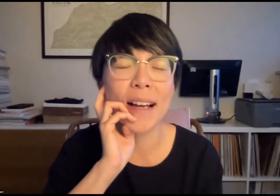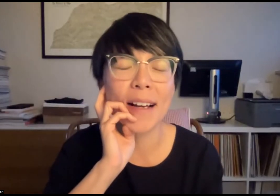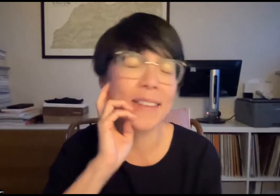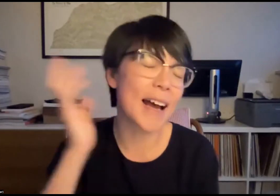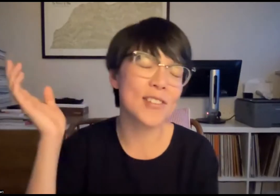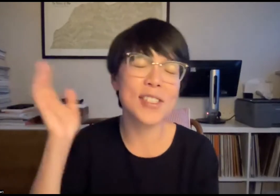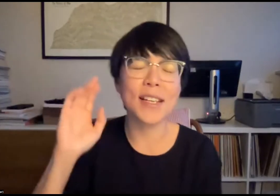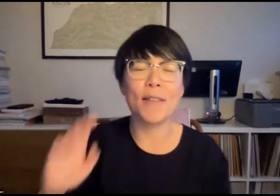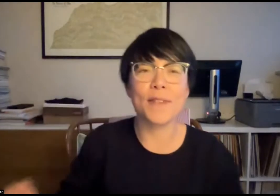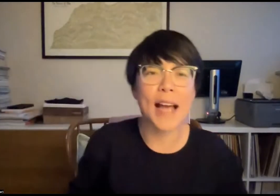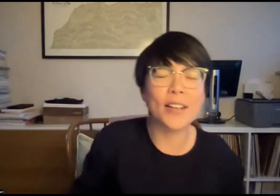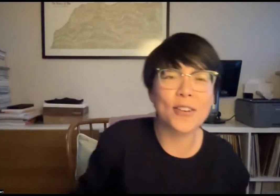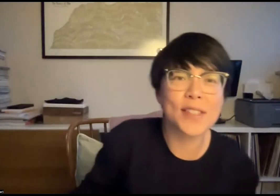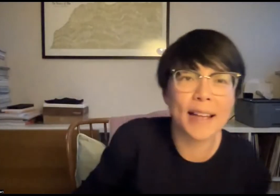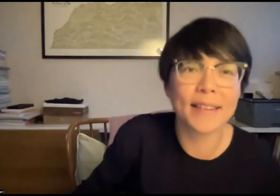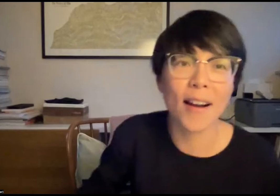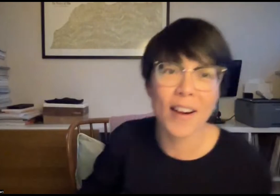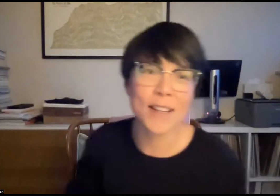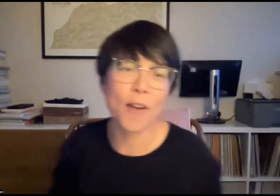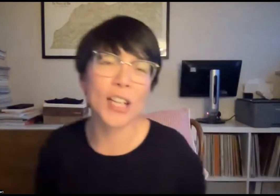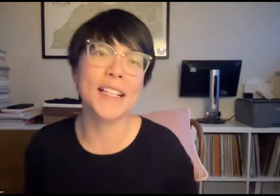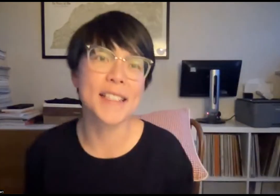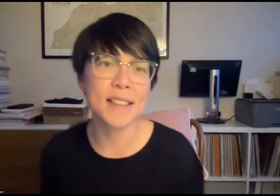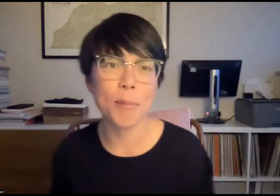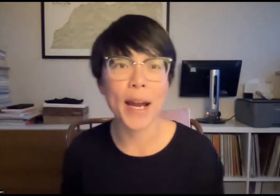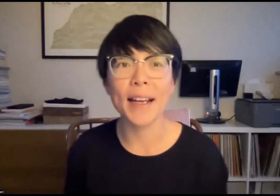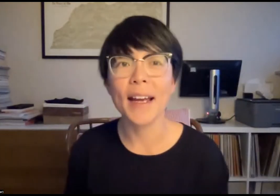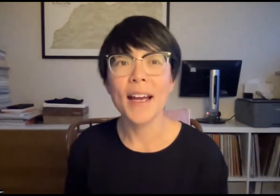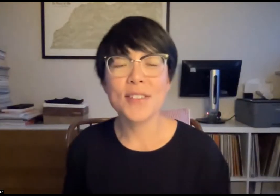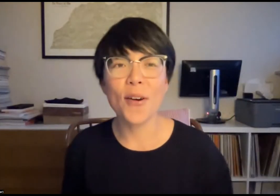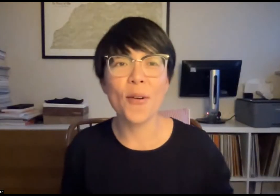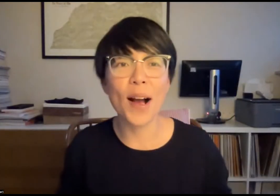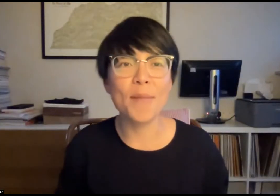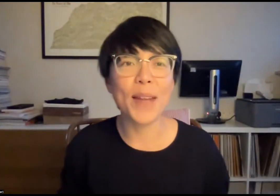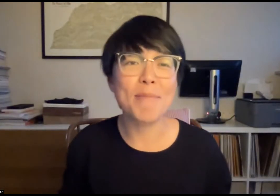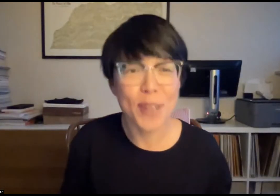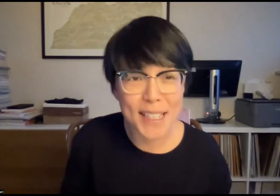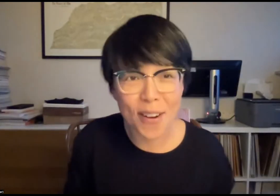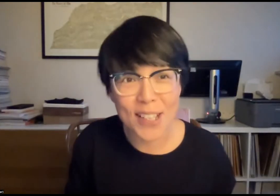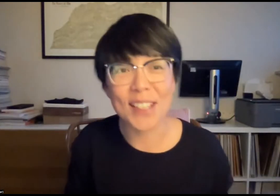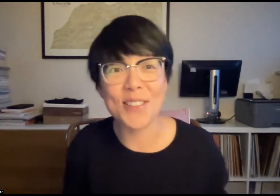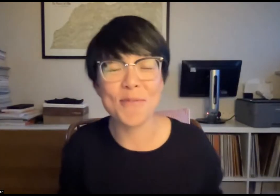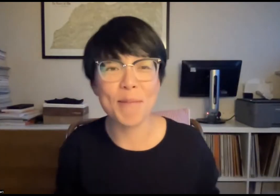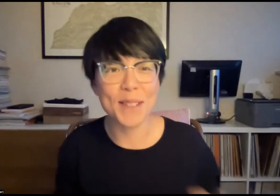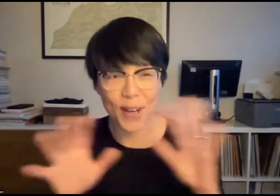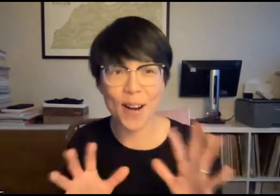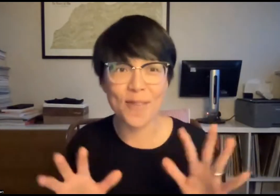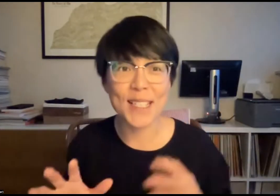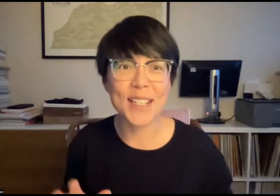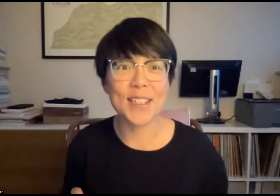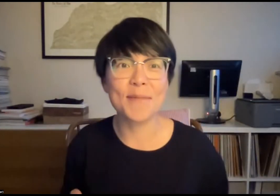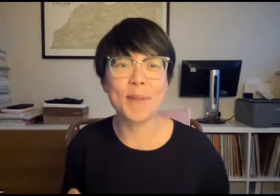have, just to give signers and our deaf audiences a break. So I'm really sorry to interrupt this